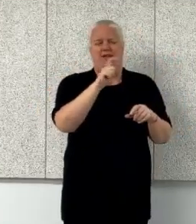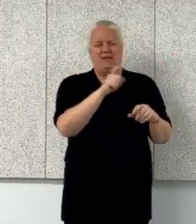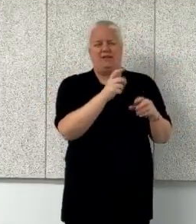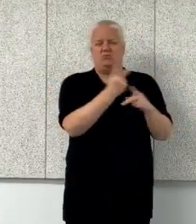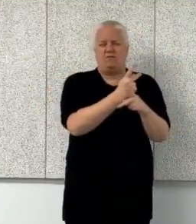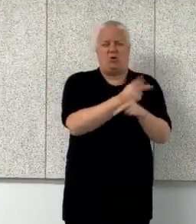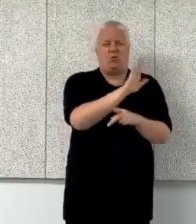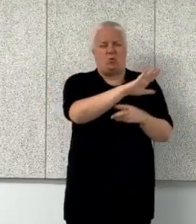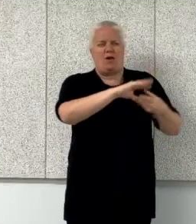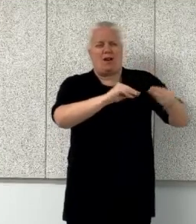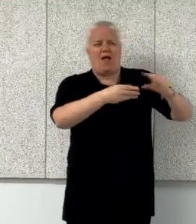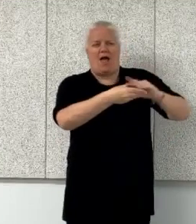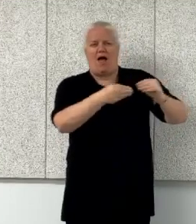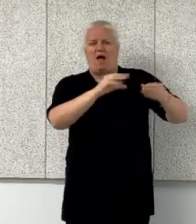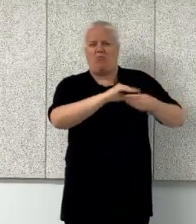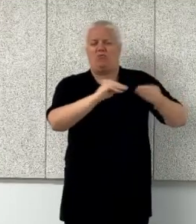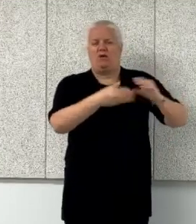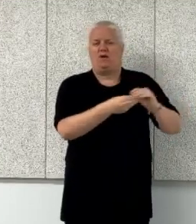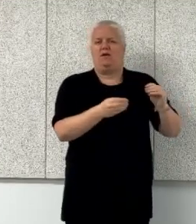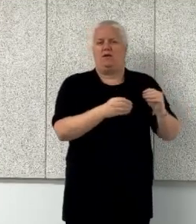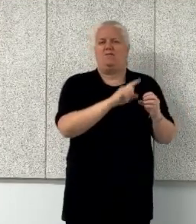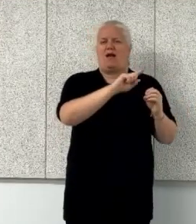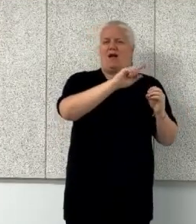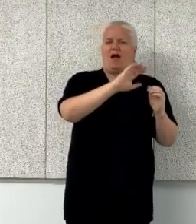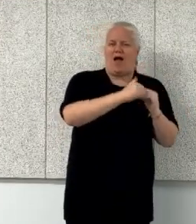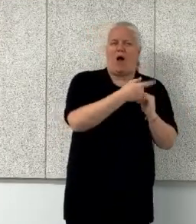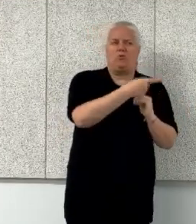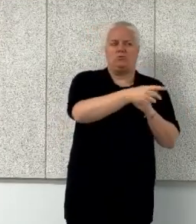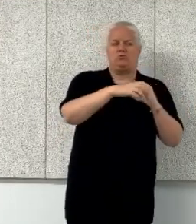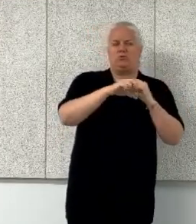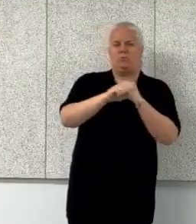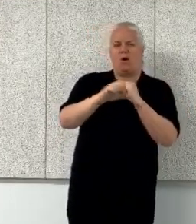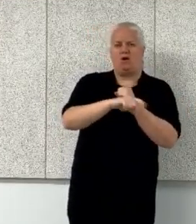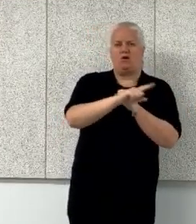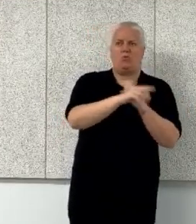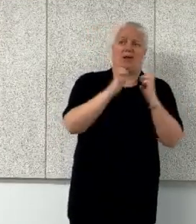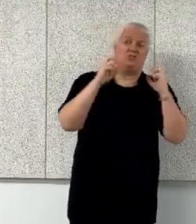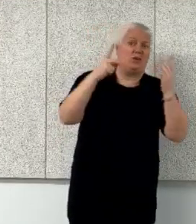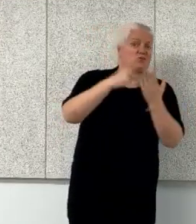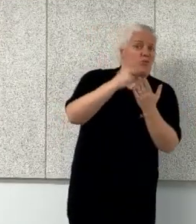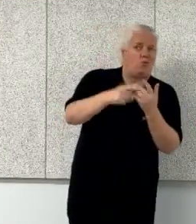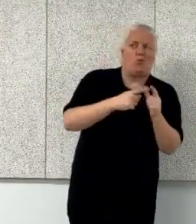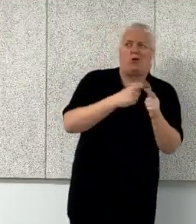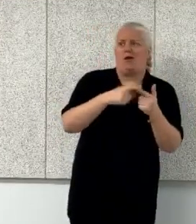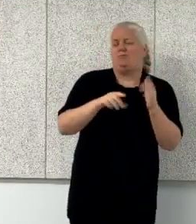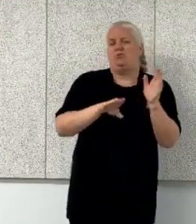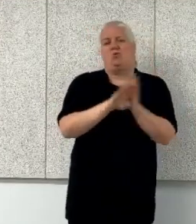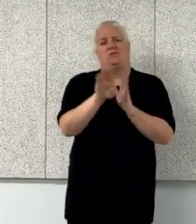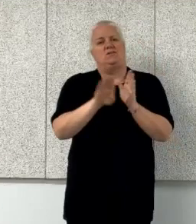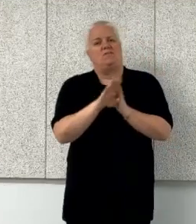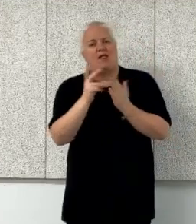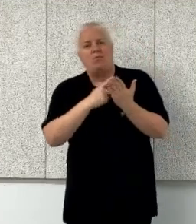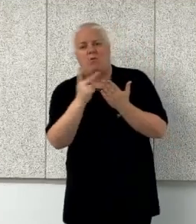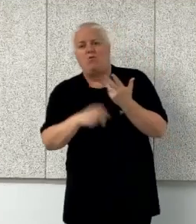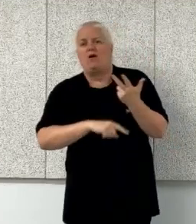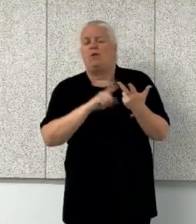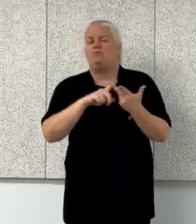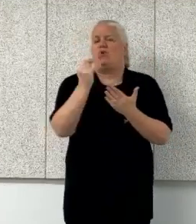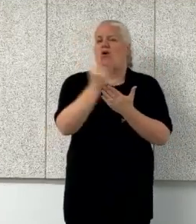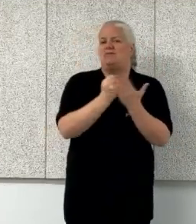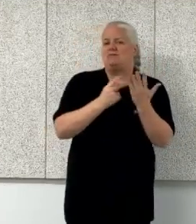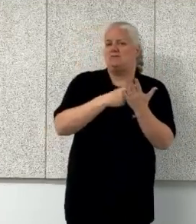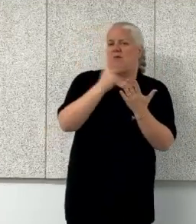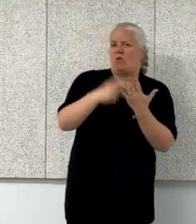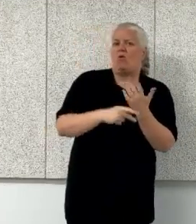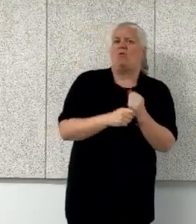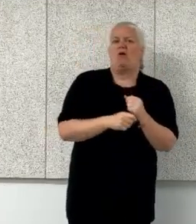of why we market, you know, our educational programs one way, and our development initiatives another way, and our artistic programming